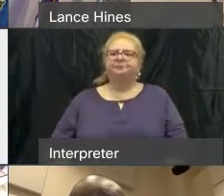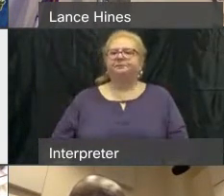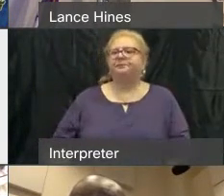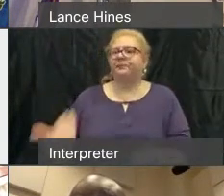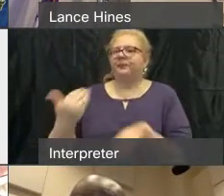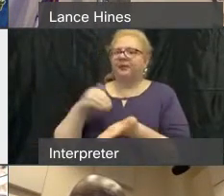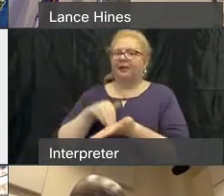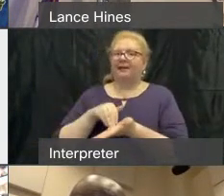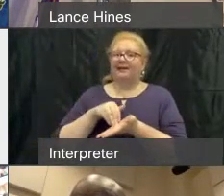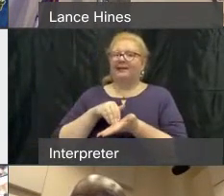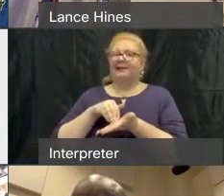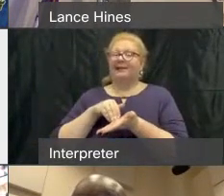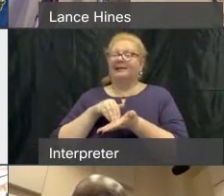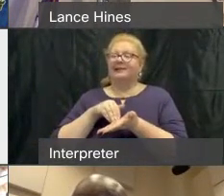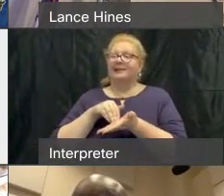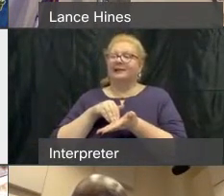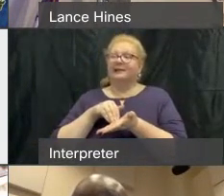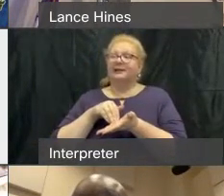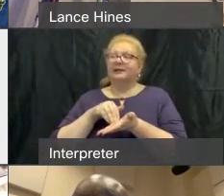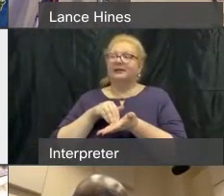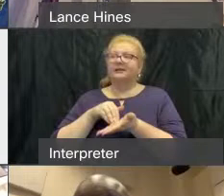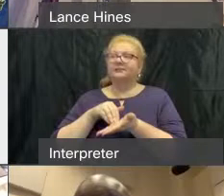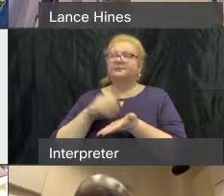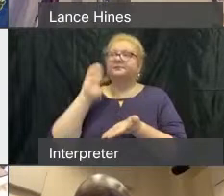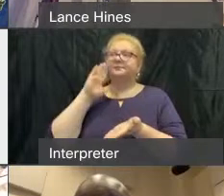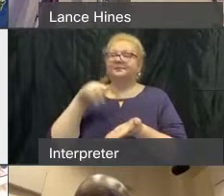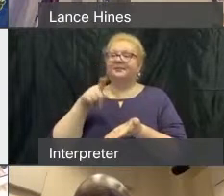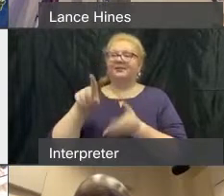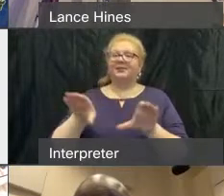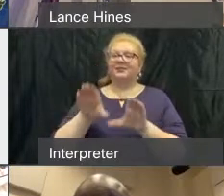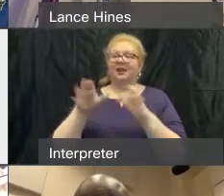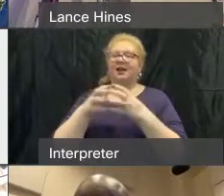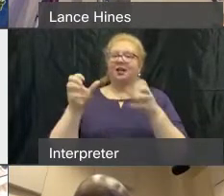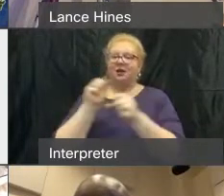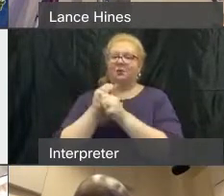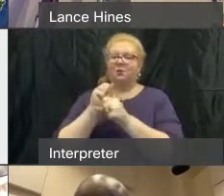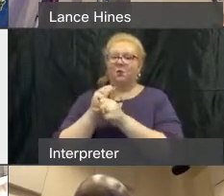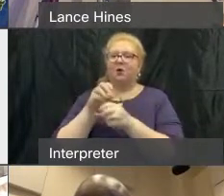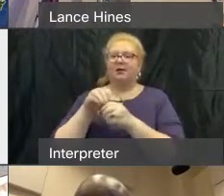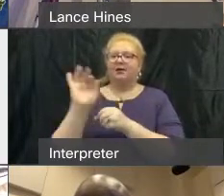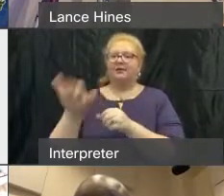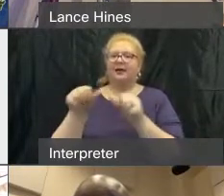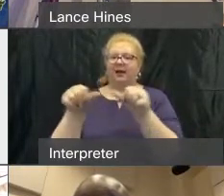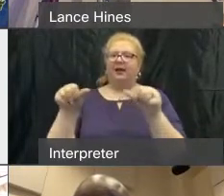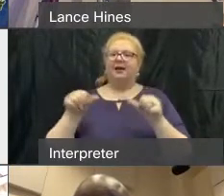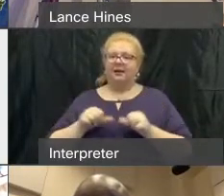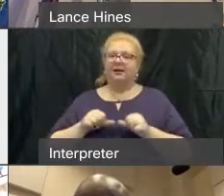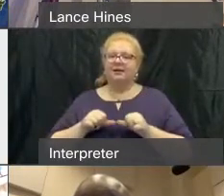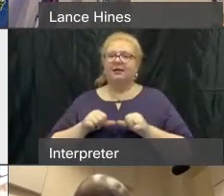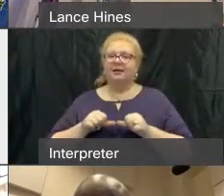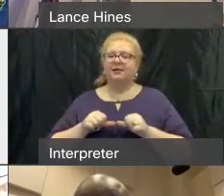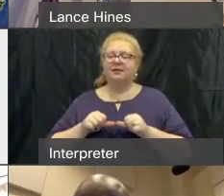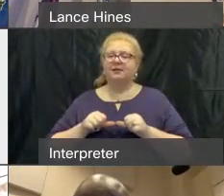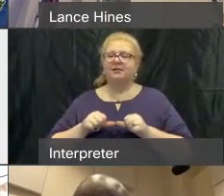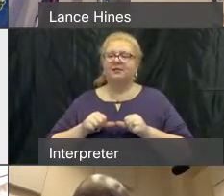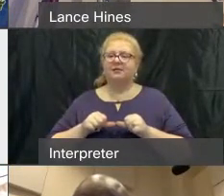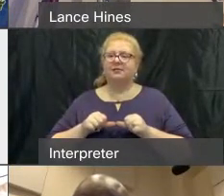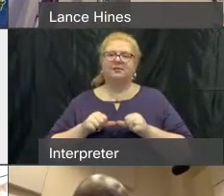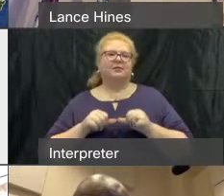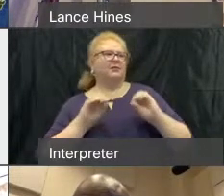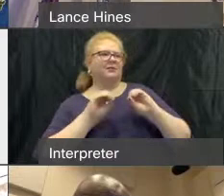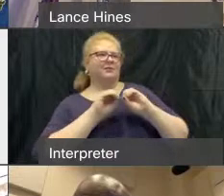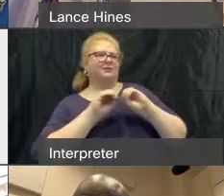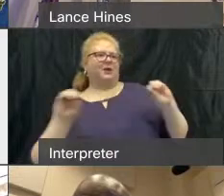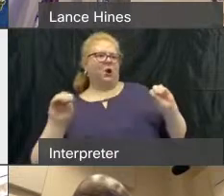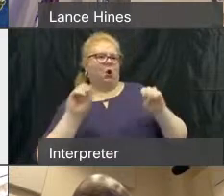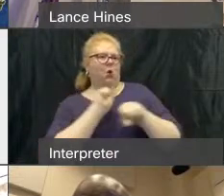Again, I would just, and I know you've done a lot of work in that area, and just be a matter of... There's been no